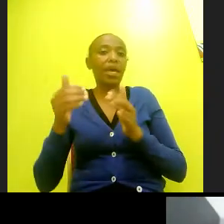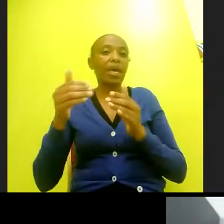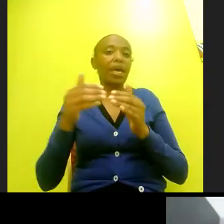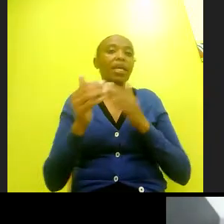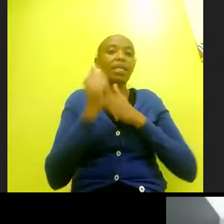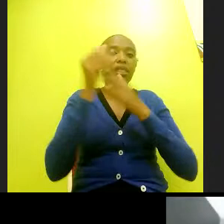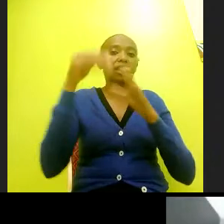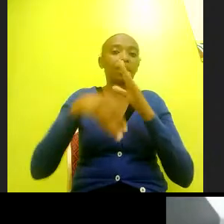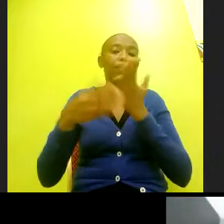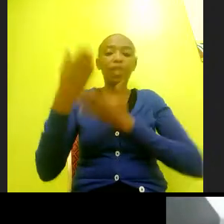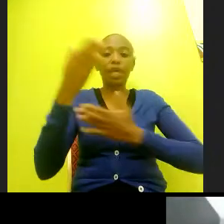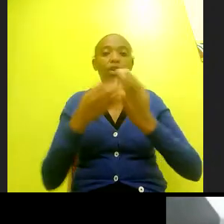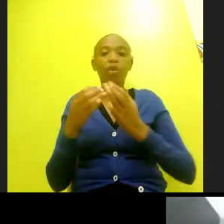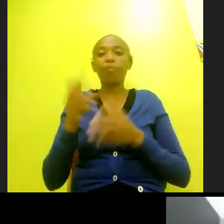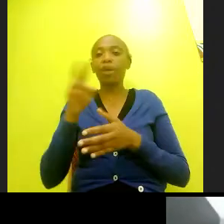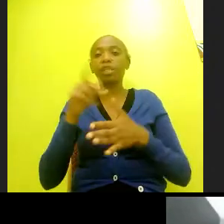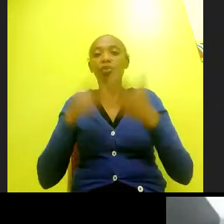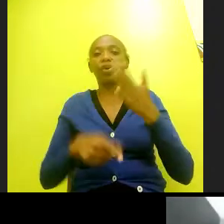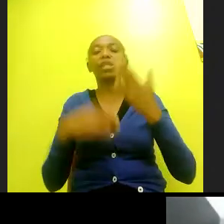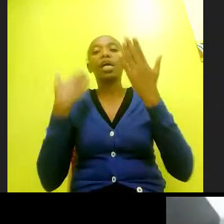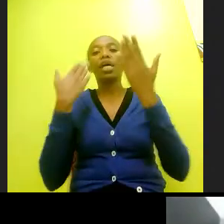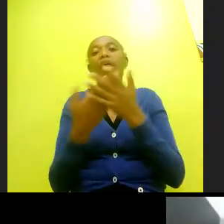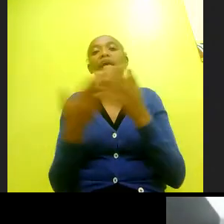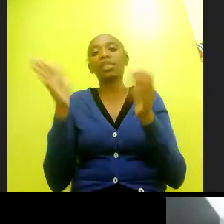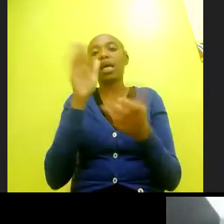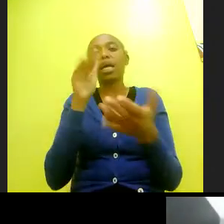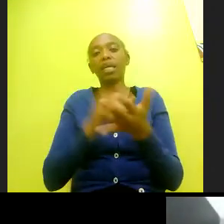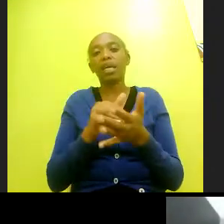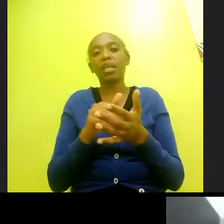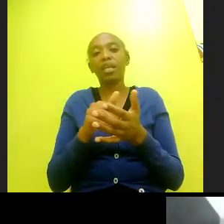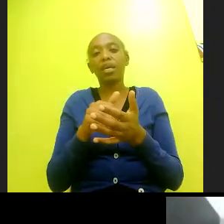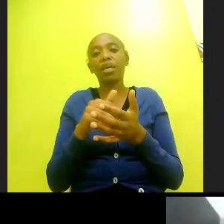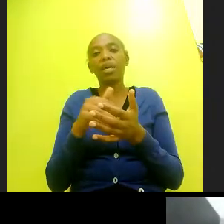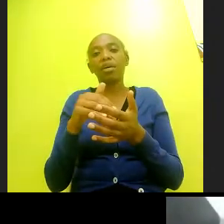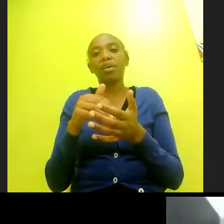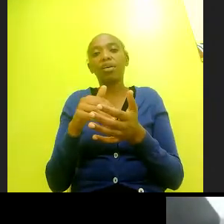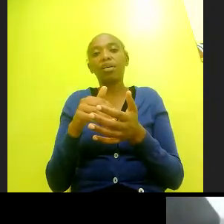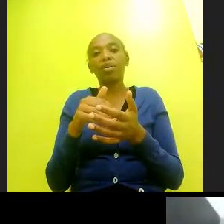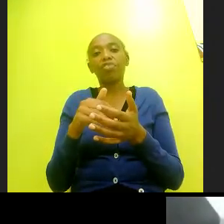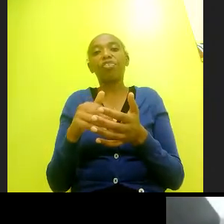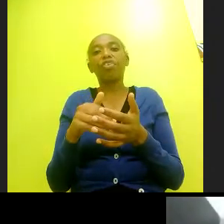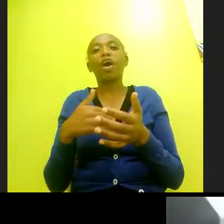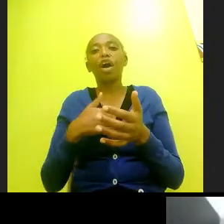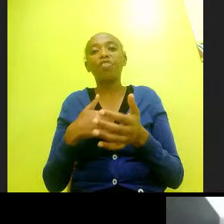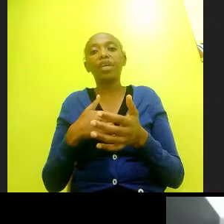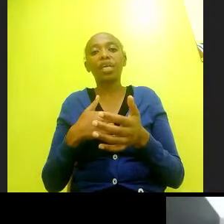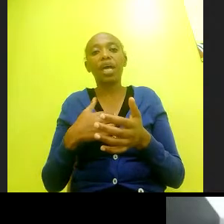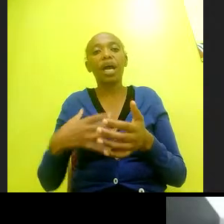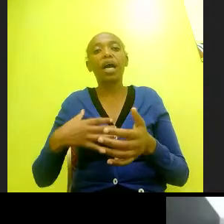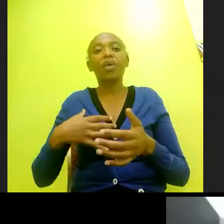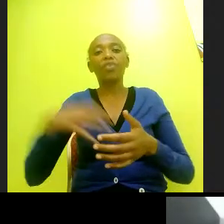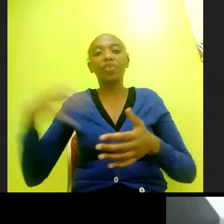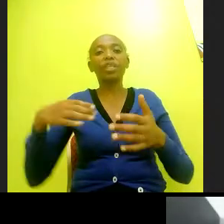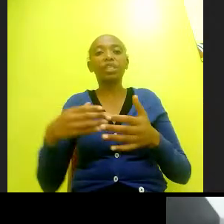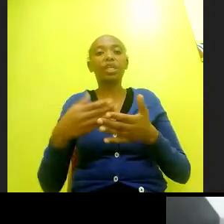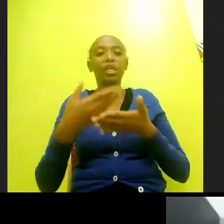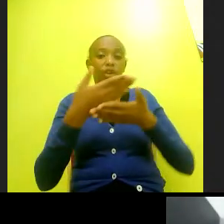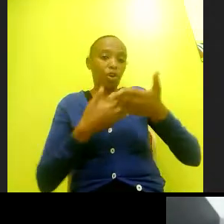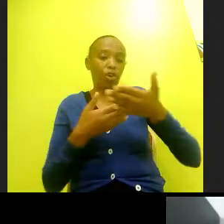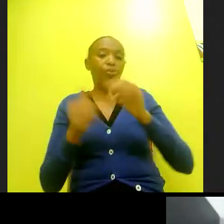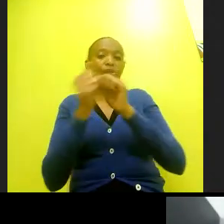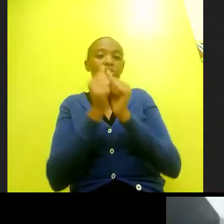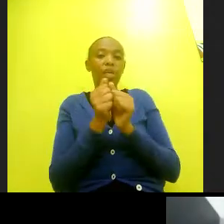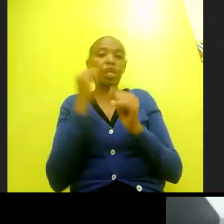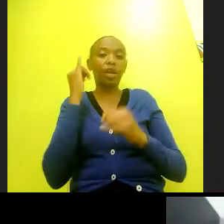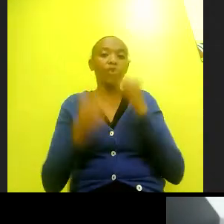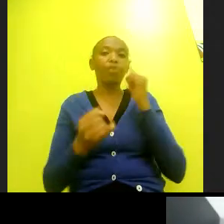and the workplace. So thanks again for putting such a huge and rich document together. And as I conclude, I would